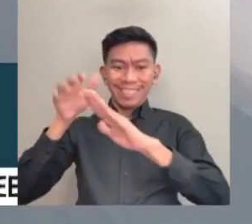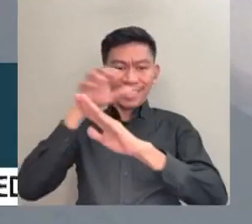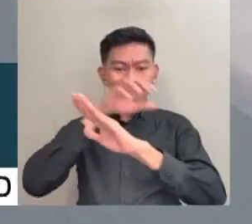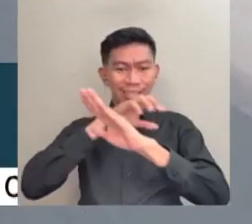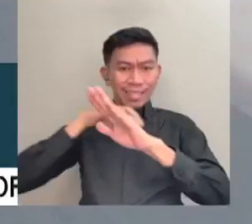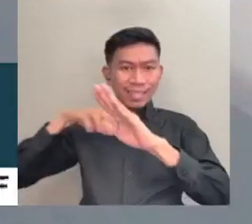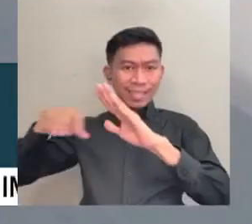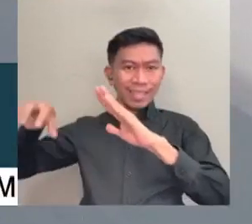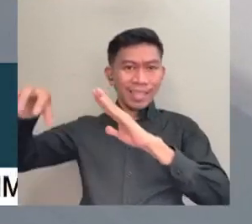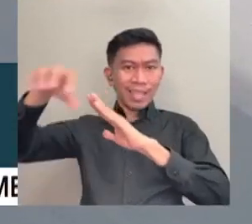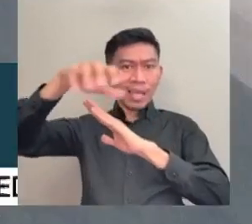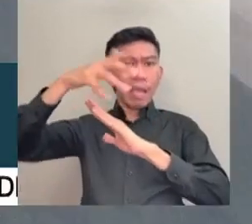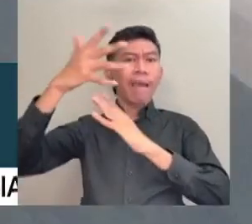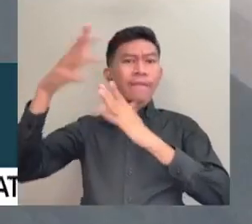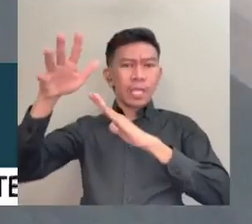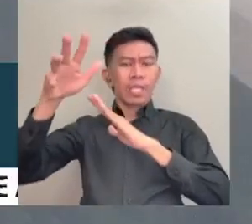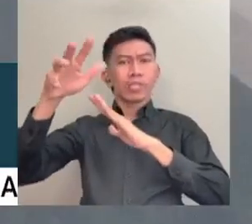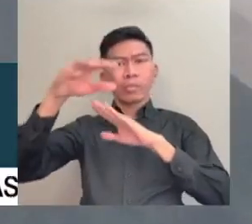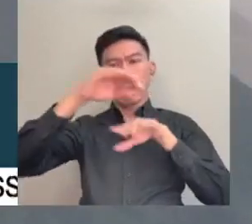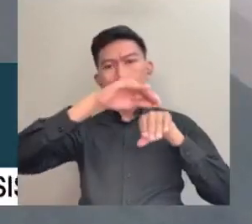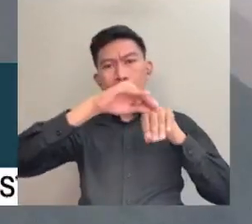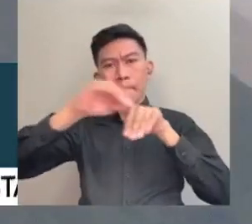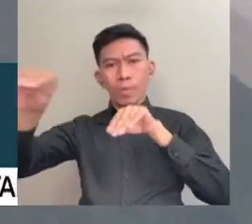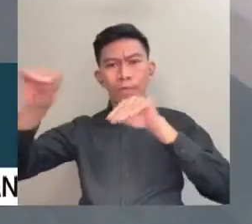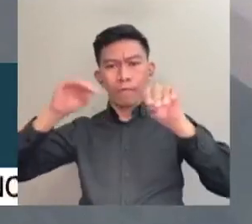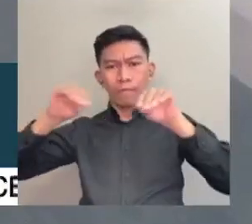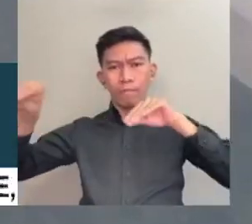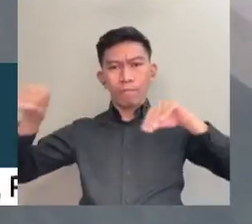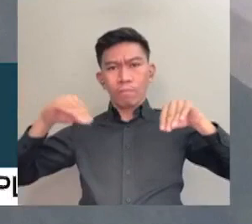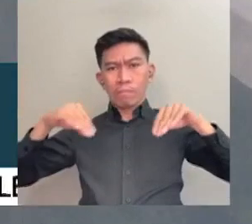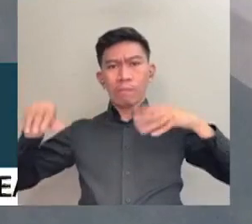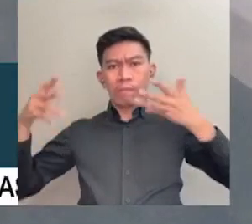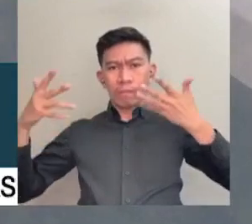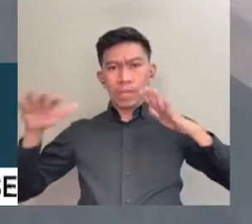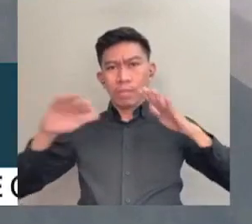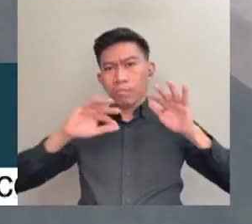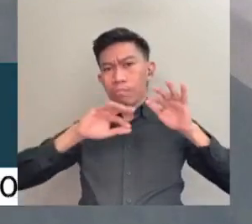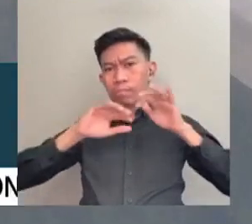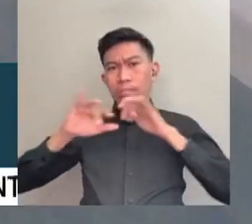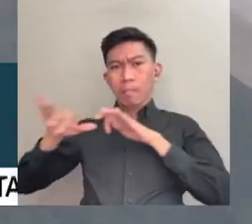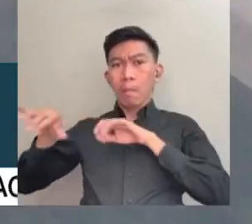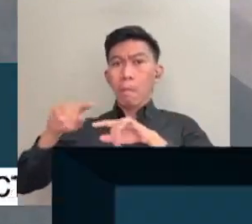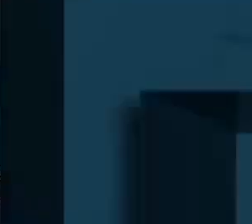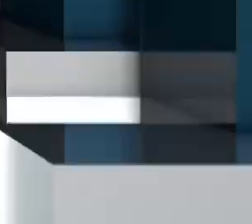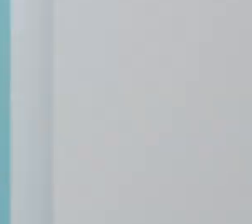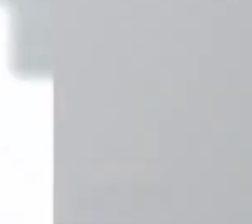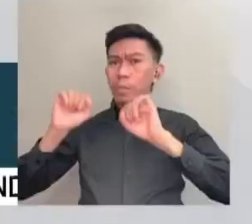been evacuated. But this could increase if Mayon's alert level escalates.